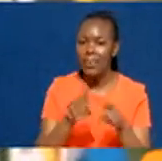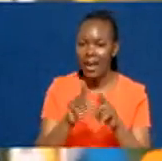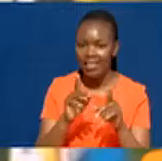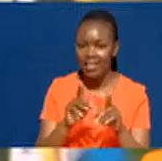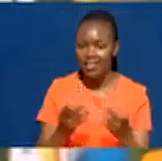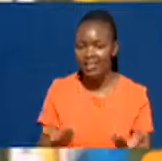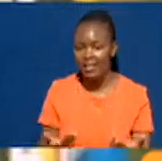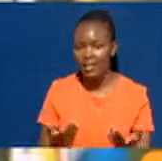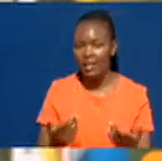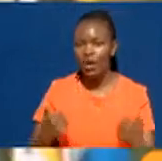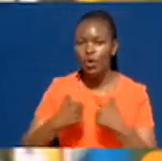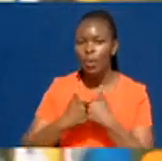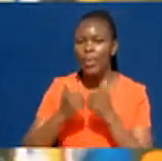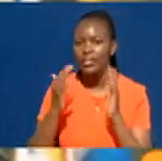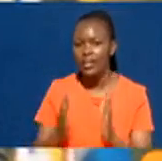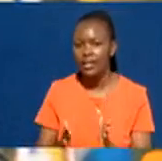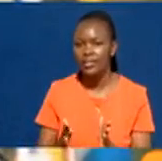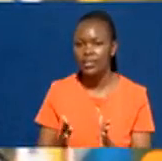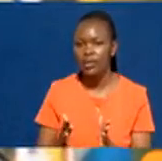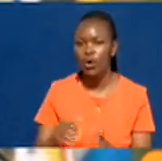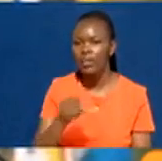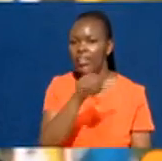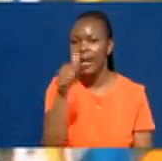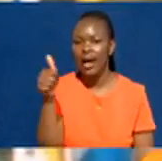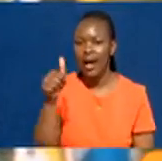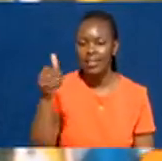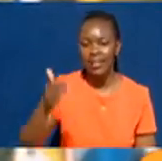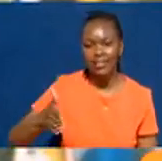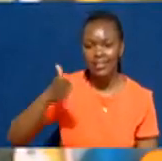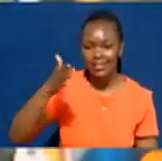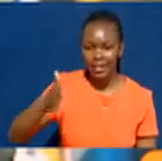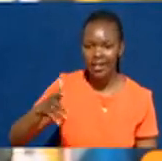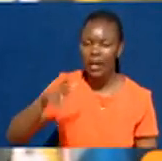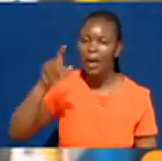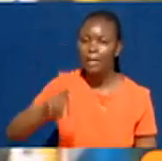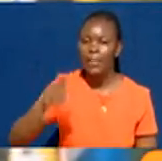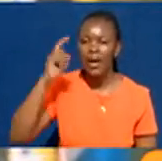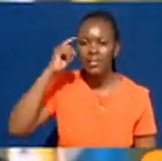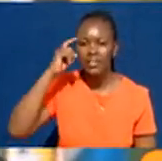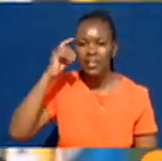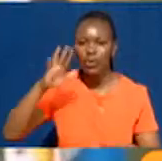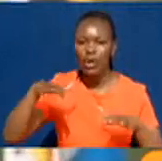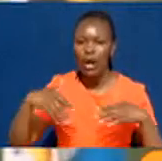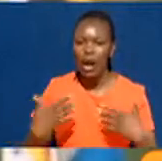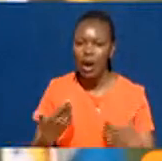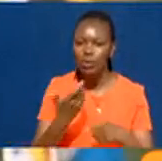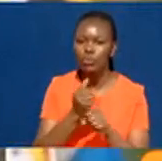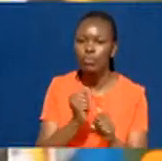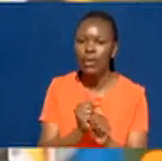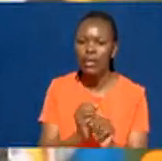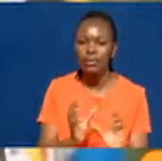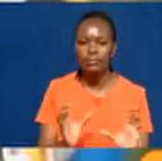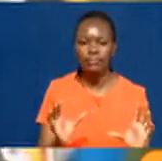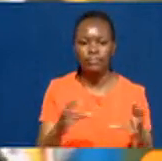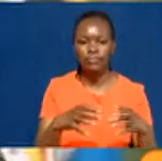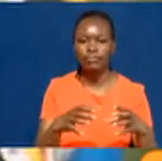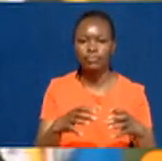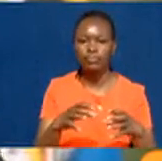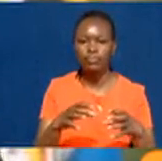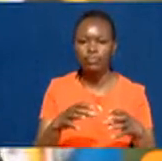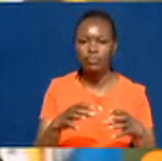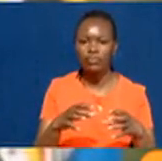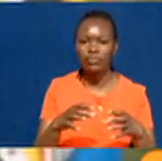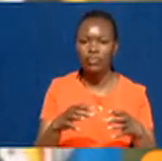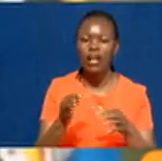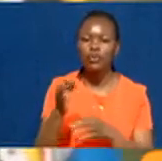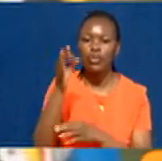they have to really think of how to take their coalition into the future now that they don't have